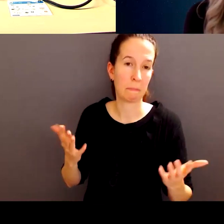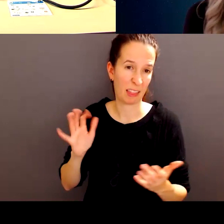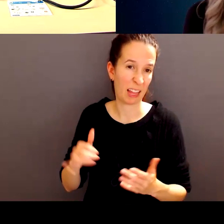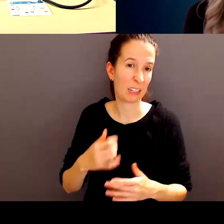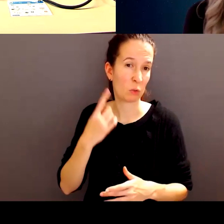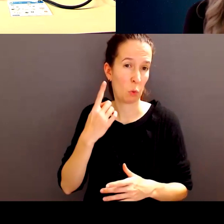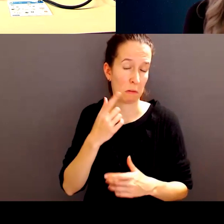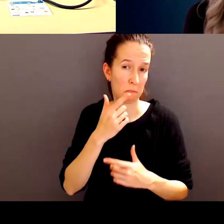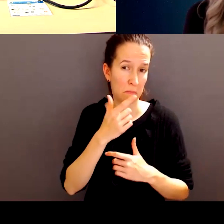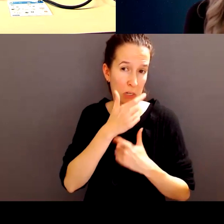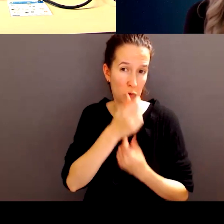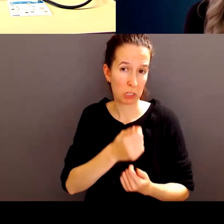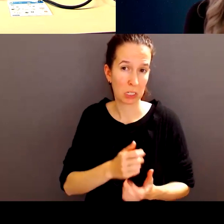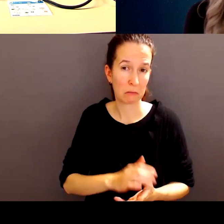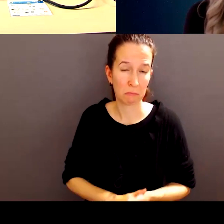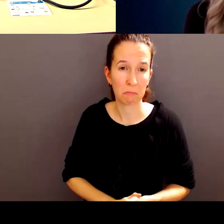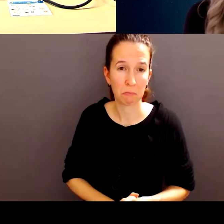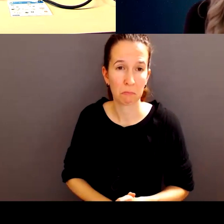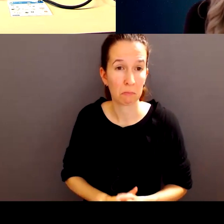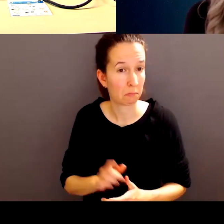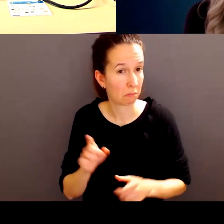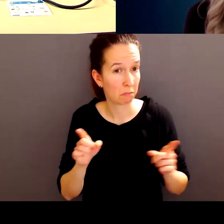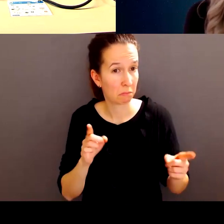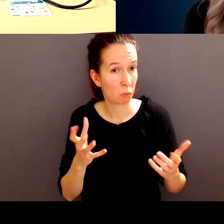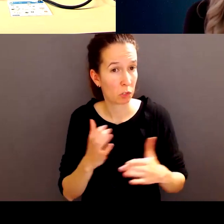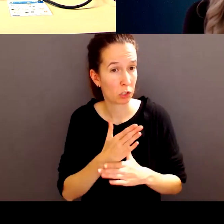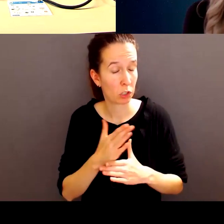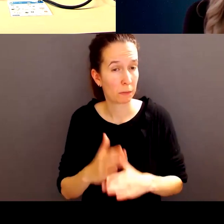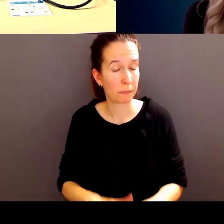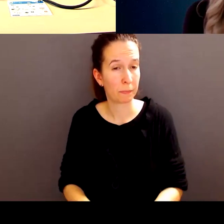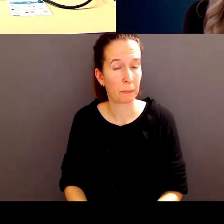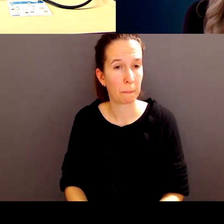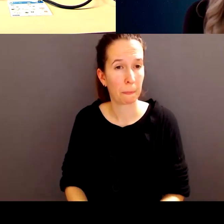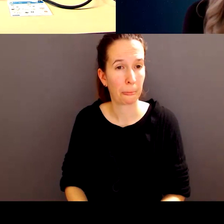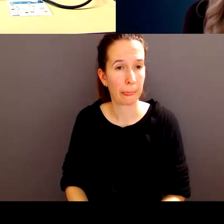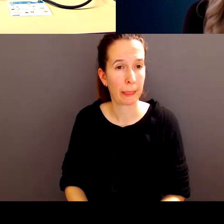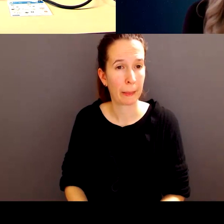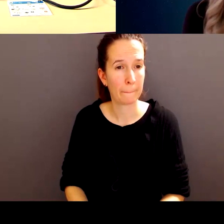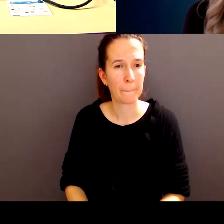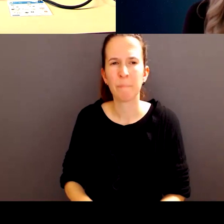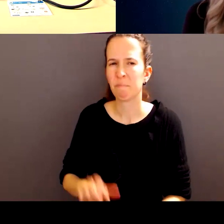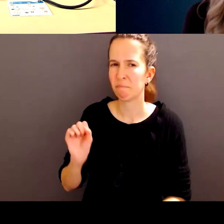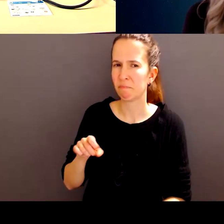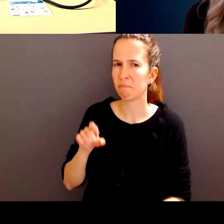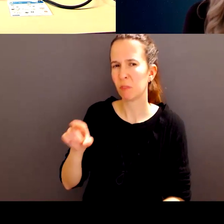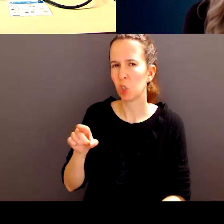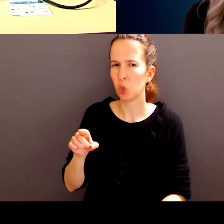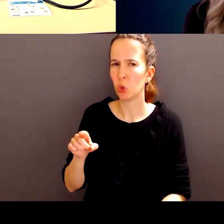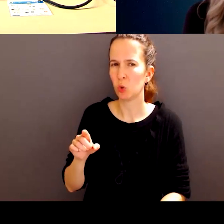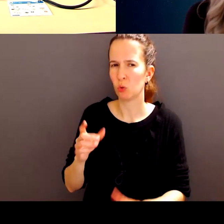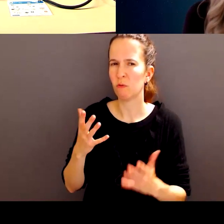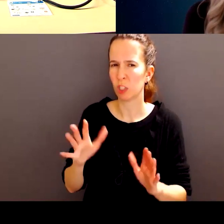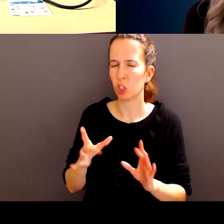most interesting ones. Do you guys want to share? Yeah, I think you covered the most important